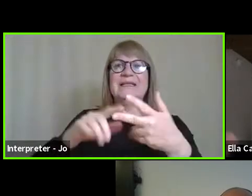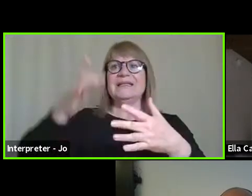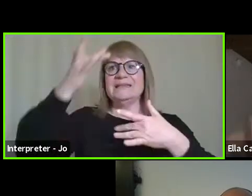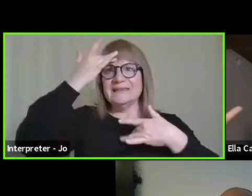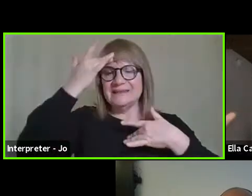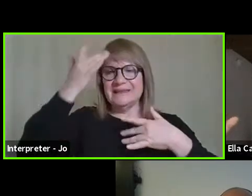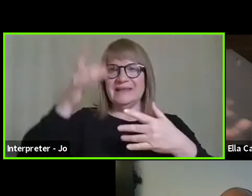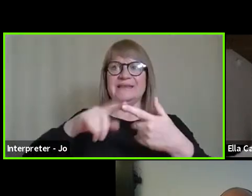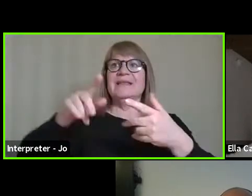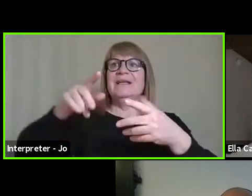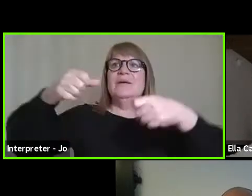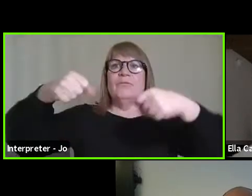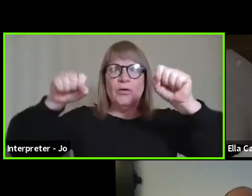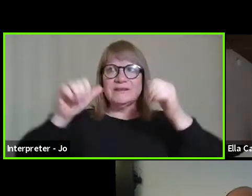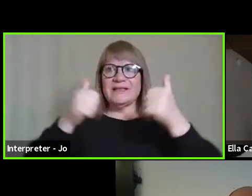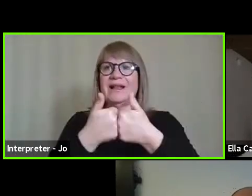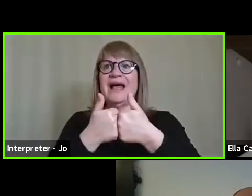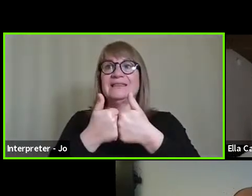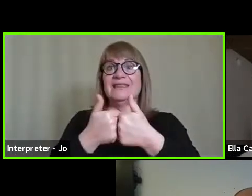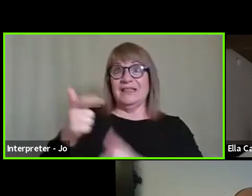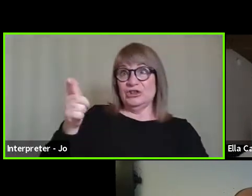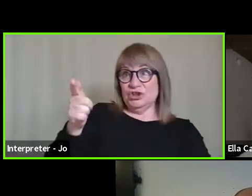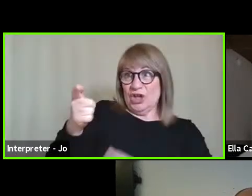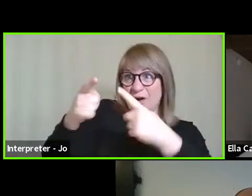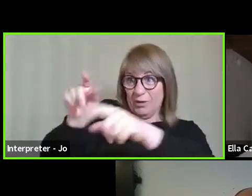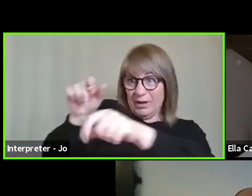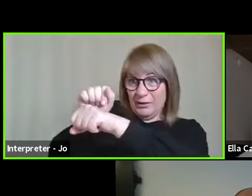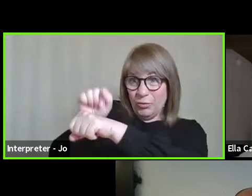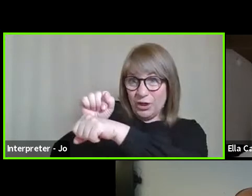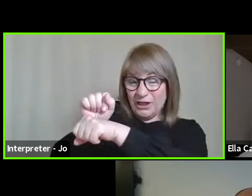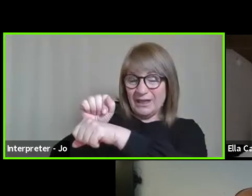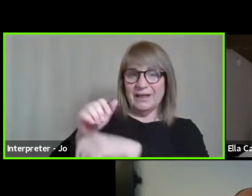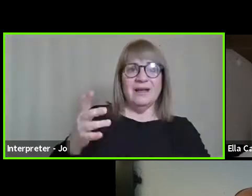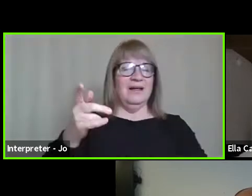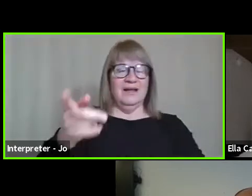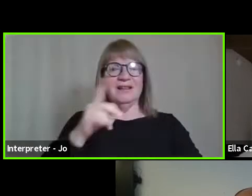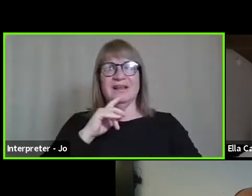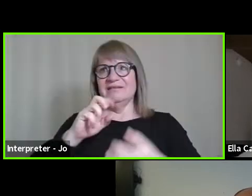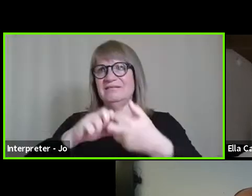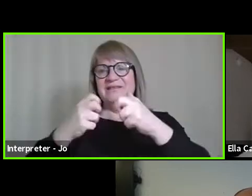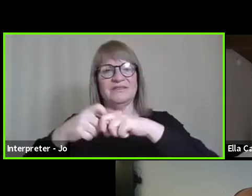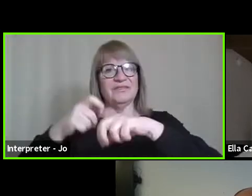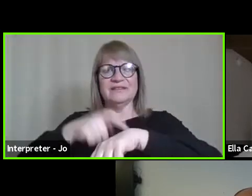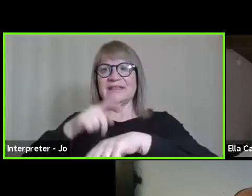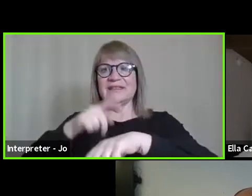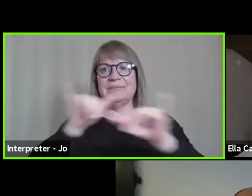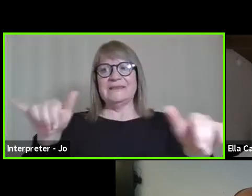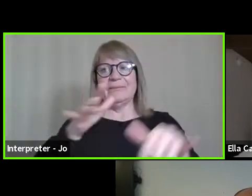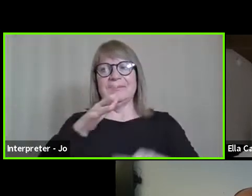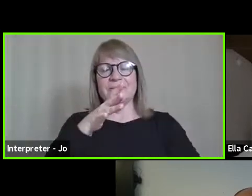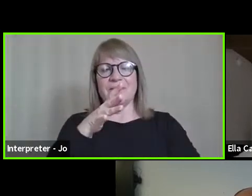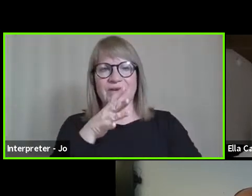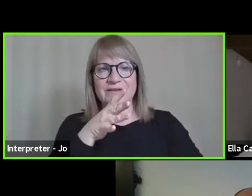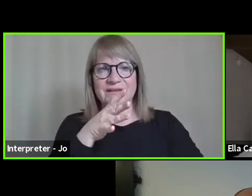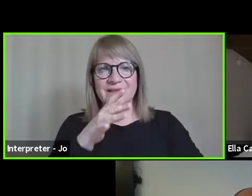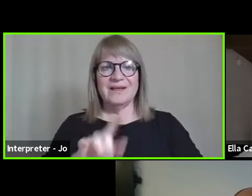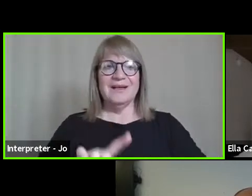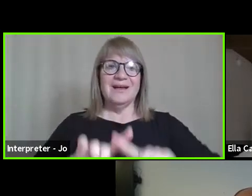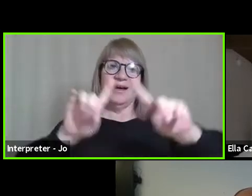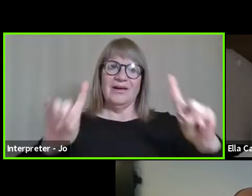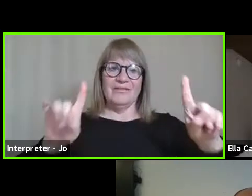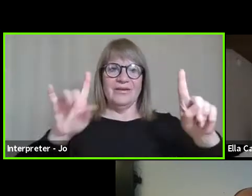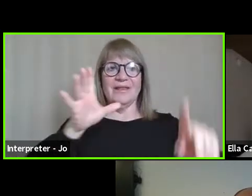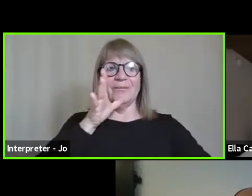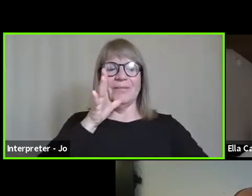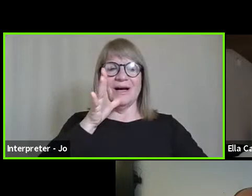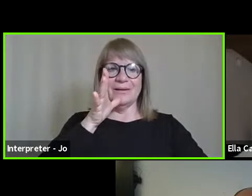a motorcycle all sorts of things and they they had just as hard of a time as mothers but the mothers make